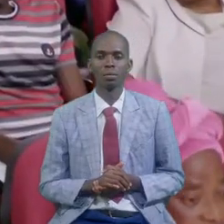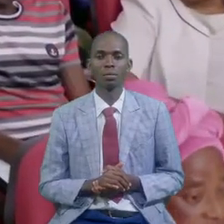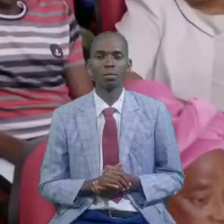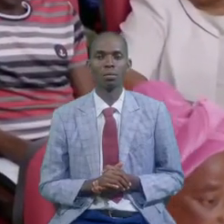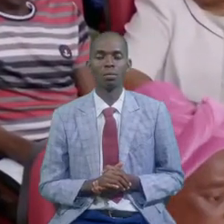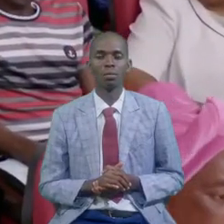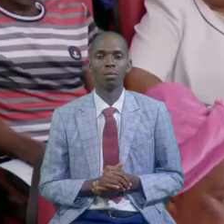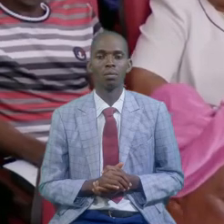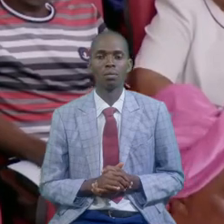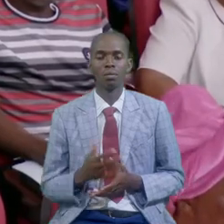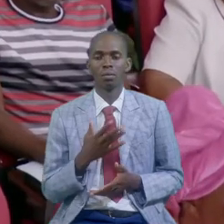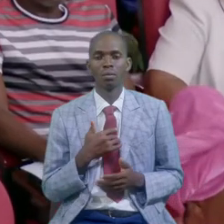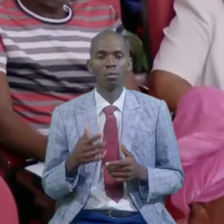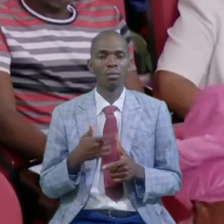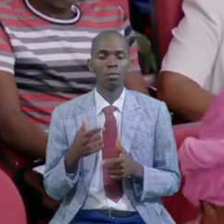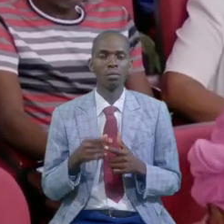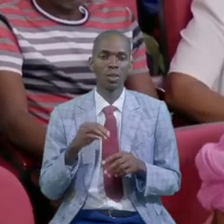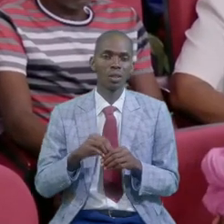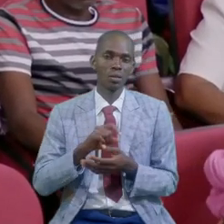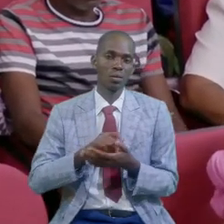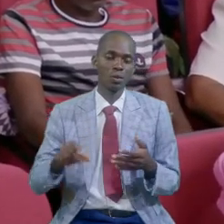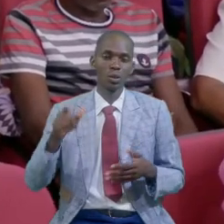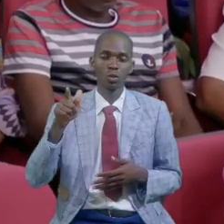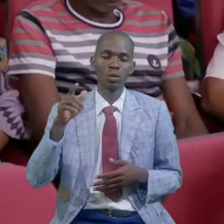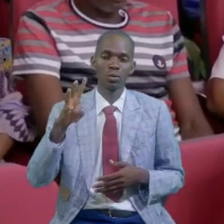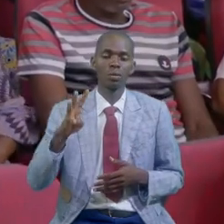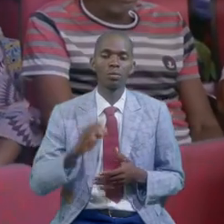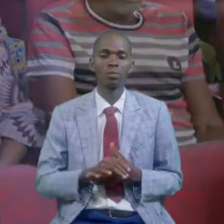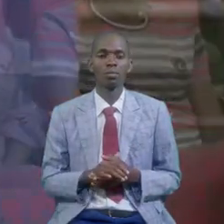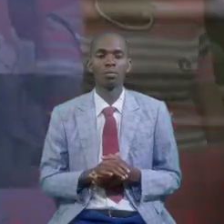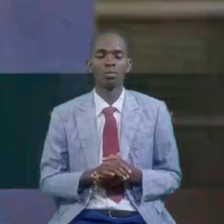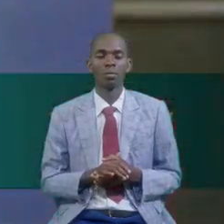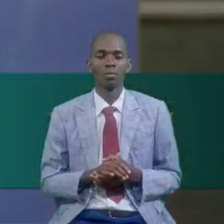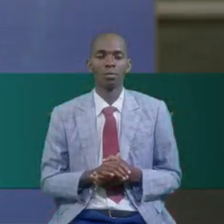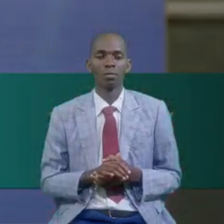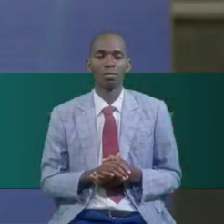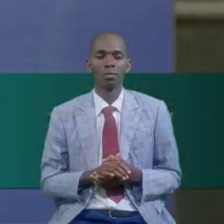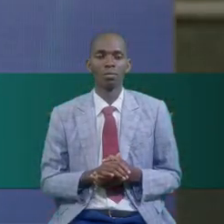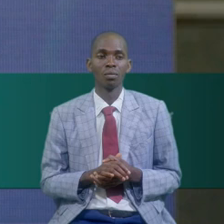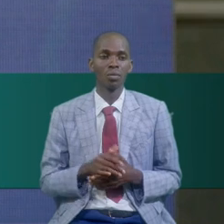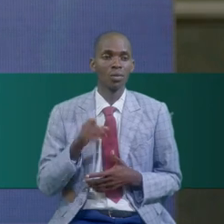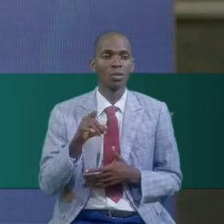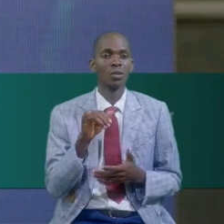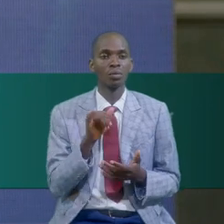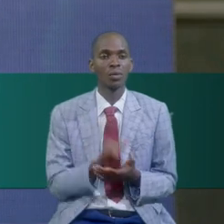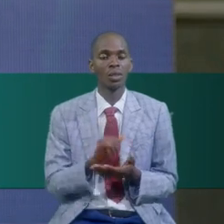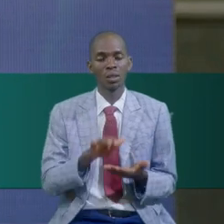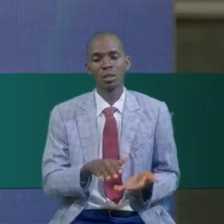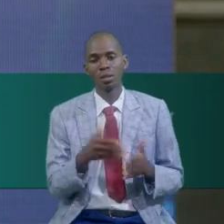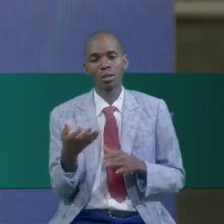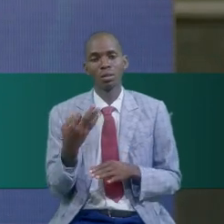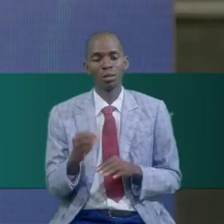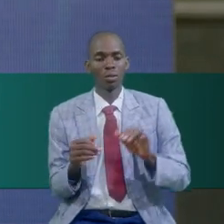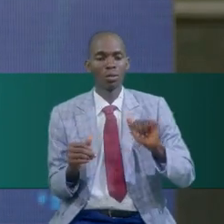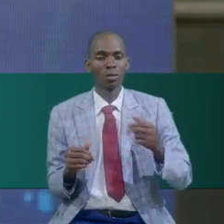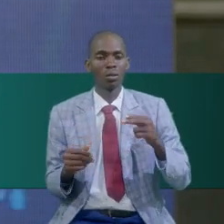And then in verse 24, look at verse 24. Him that dies of Ahab in the